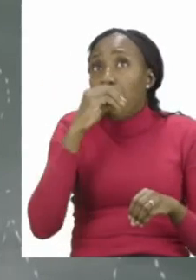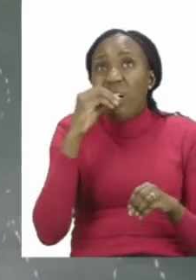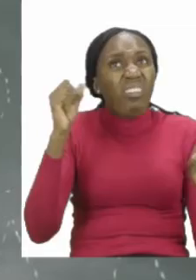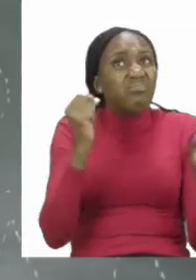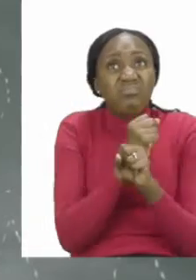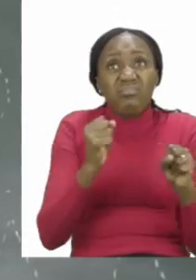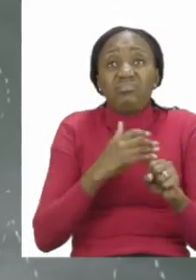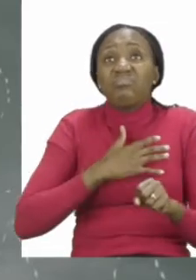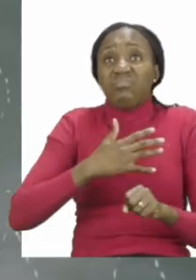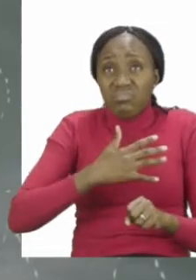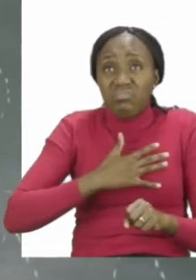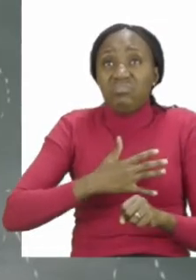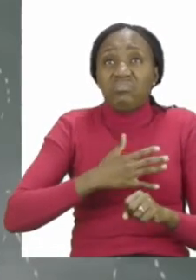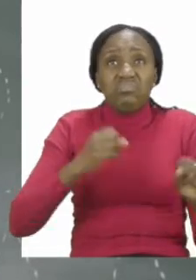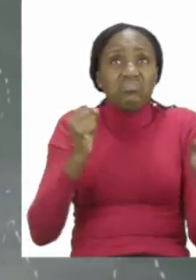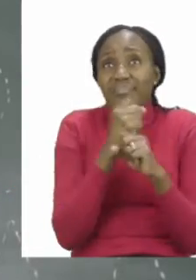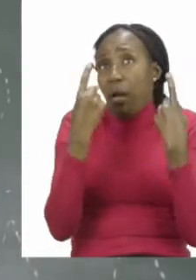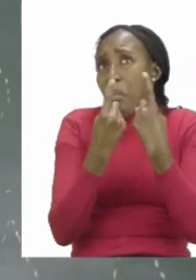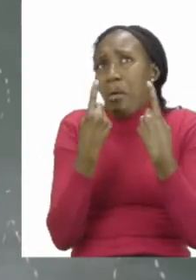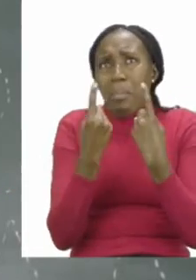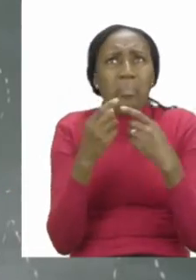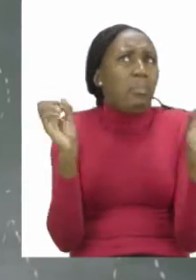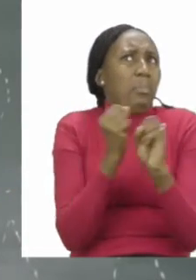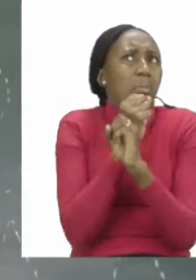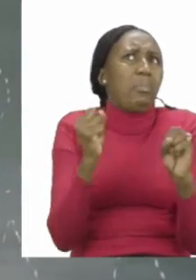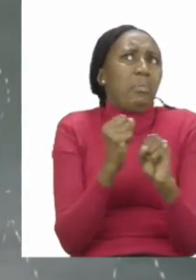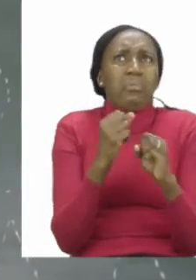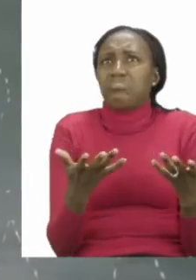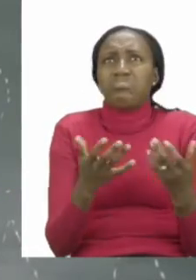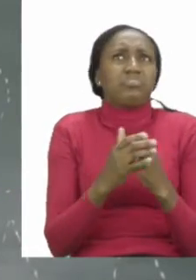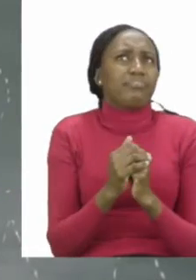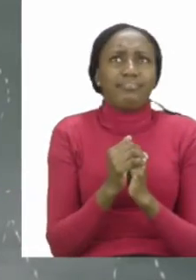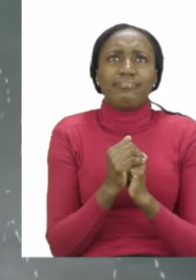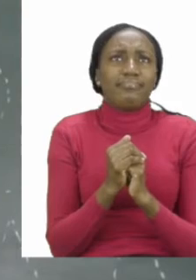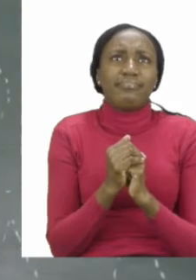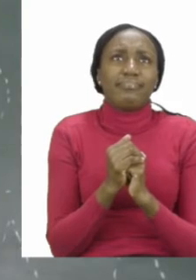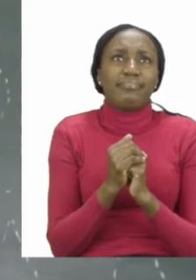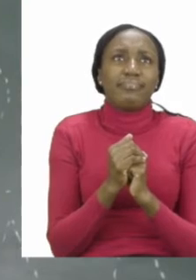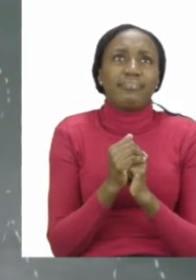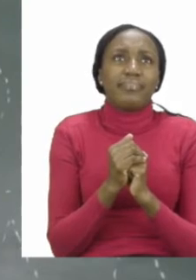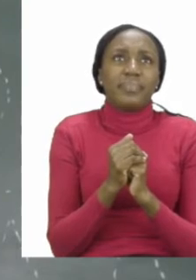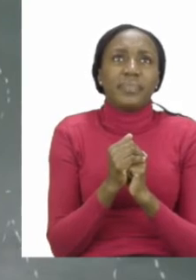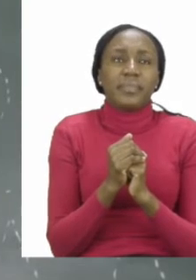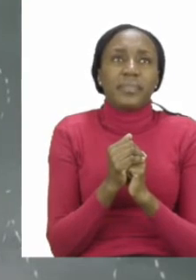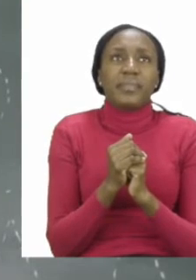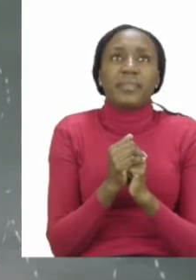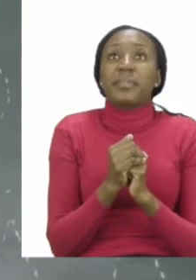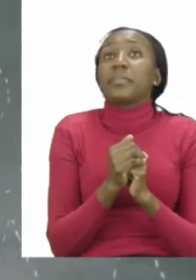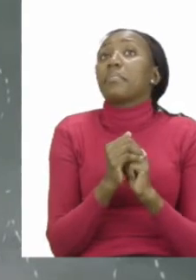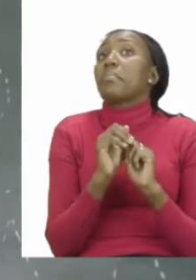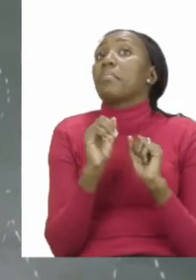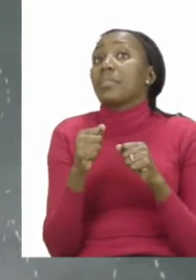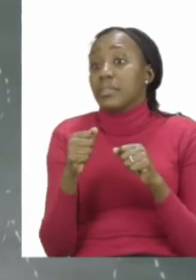or breathe or play or move around by itself. It needs